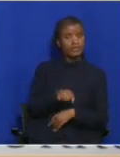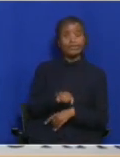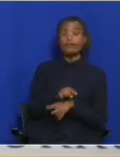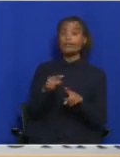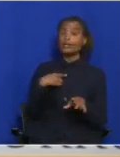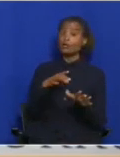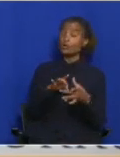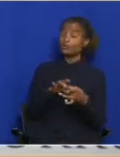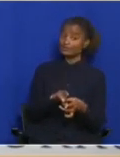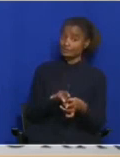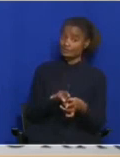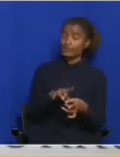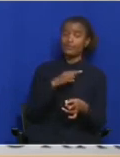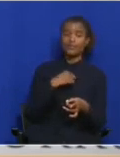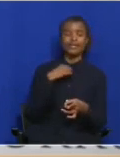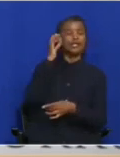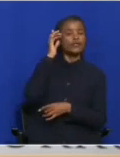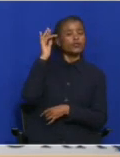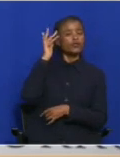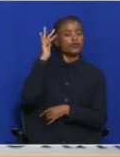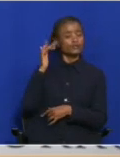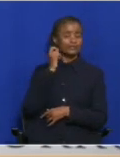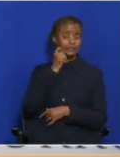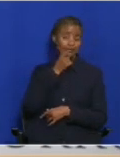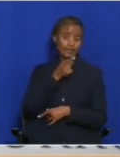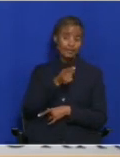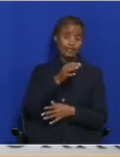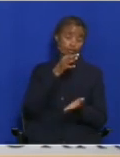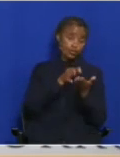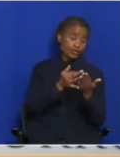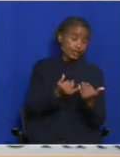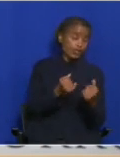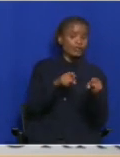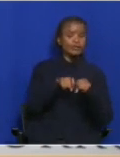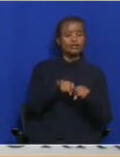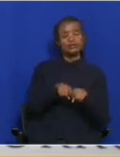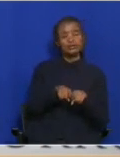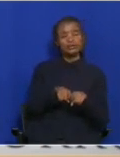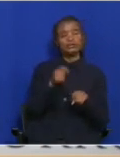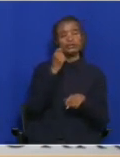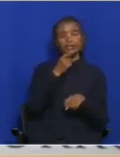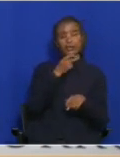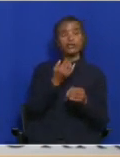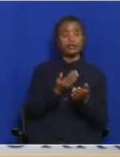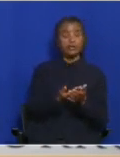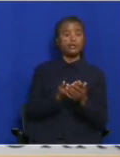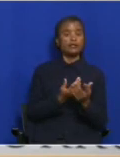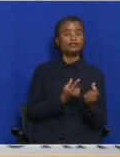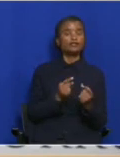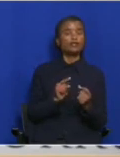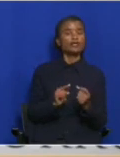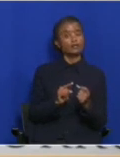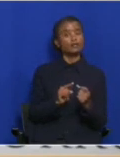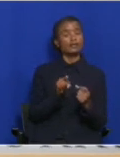theoretically testing the proposal put in front of you, is that we could have an in-camera hearing, because obviously we'd need to